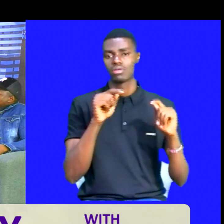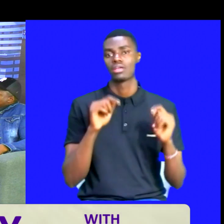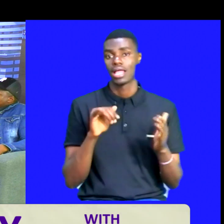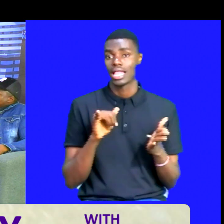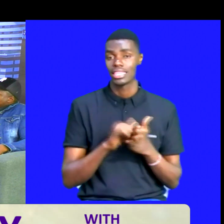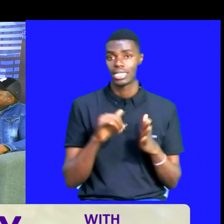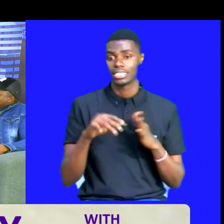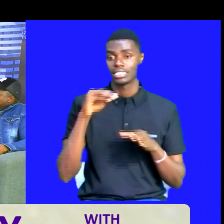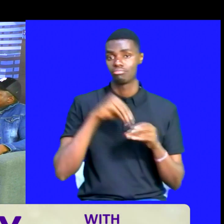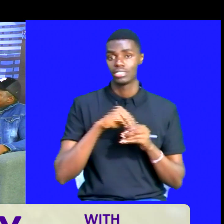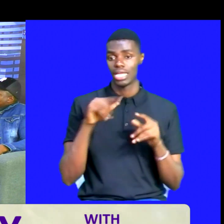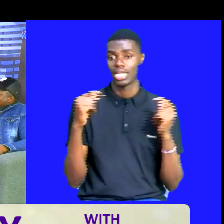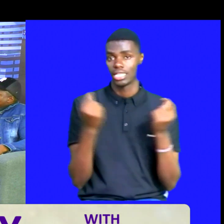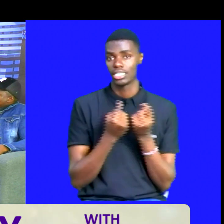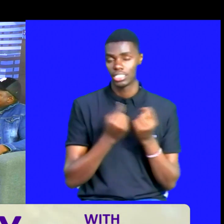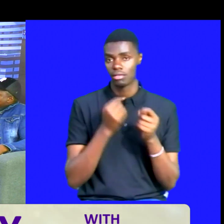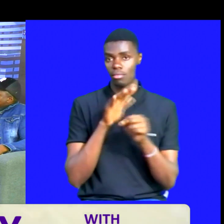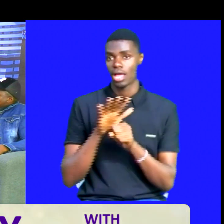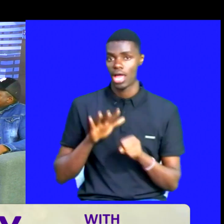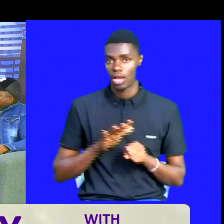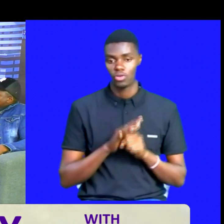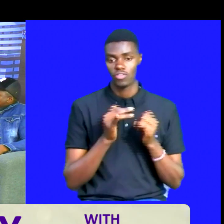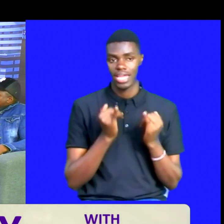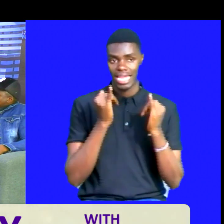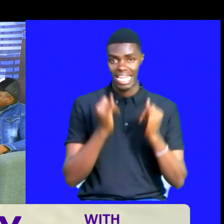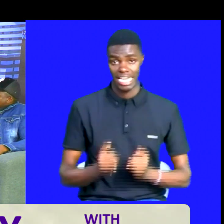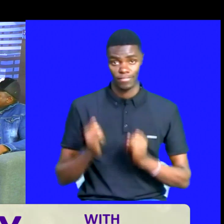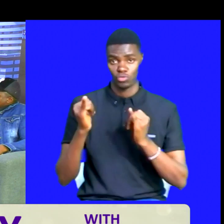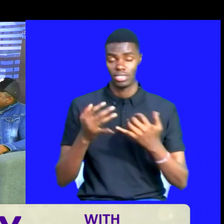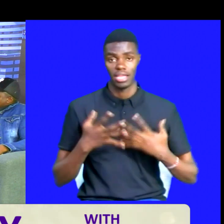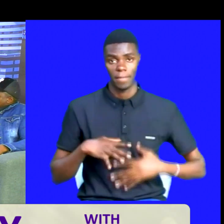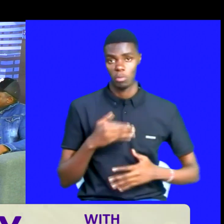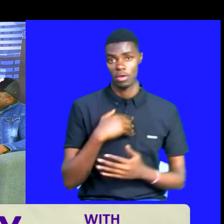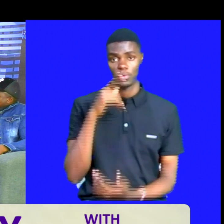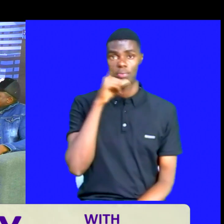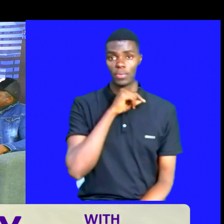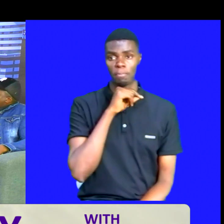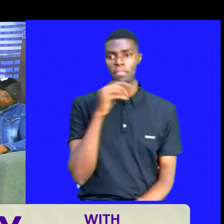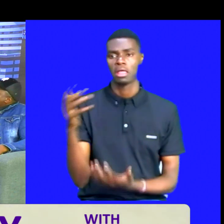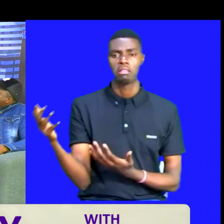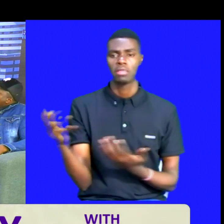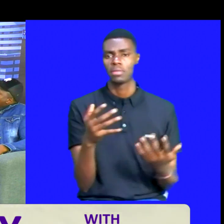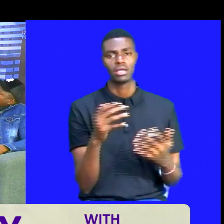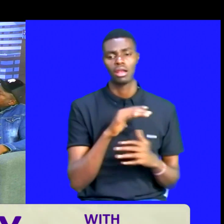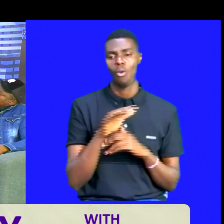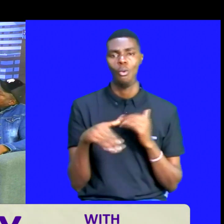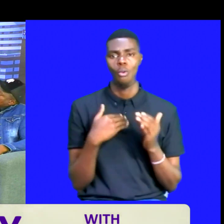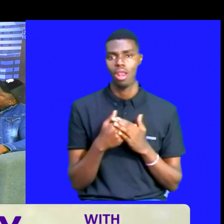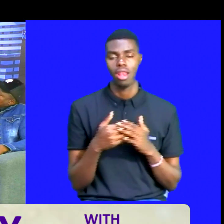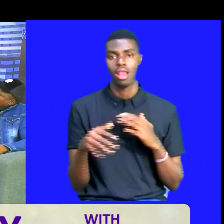is within the teams, a lot of individuality that people have, they bring out their all